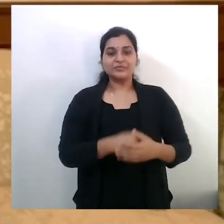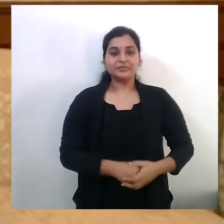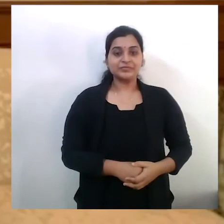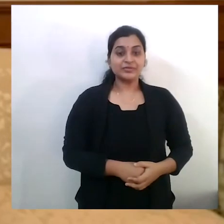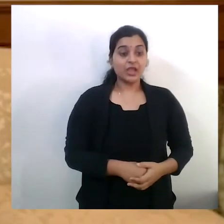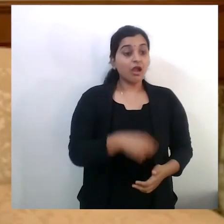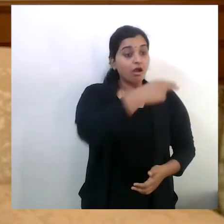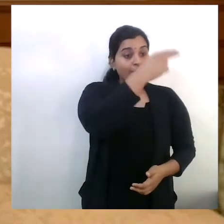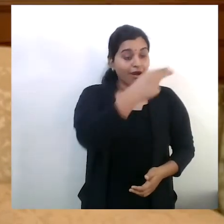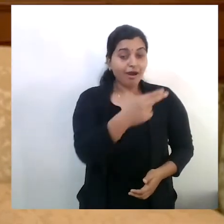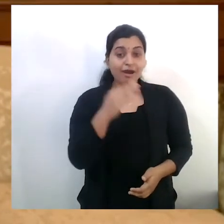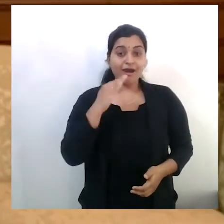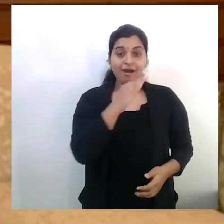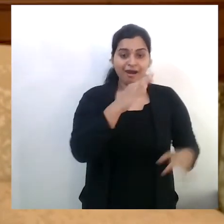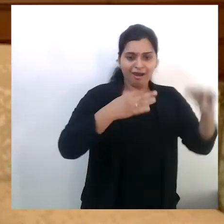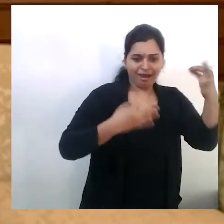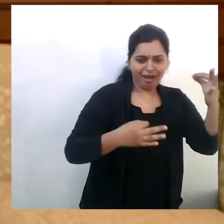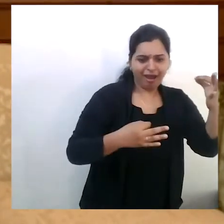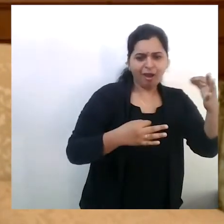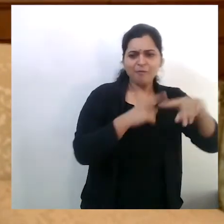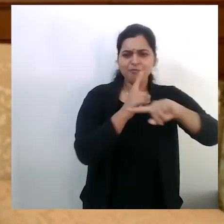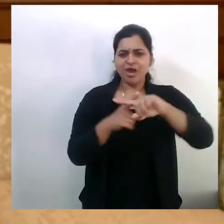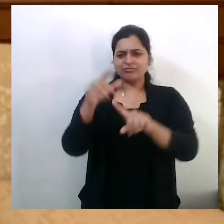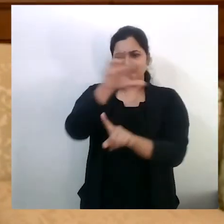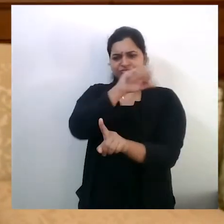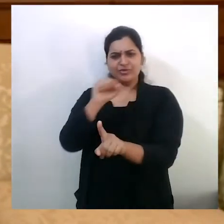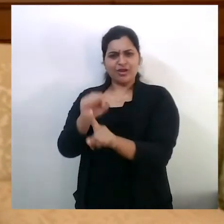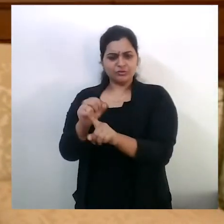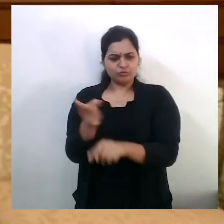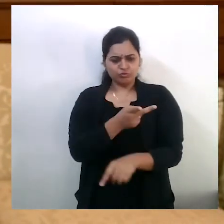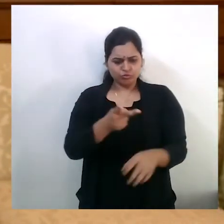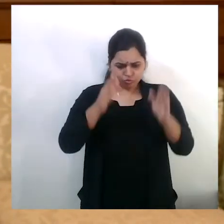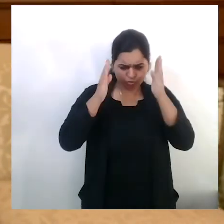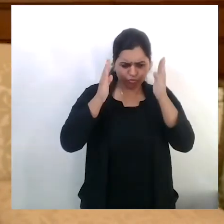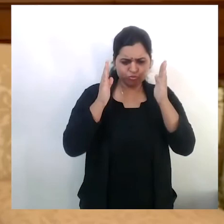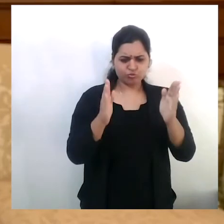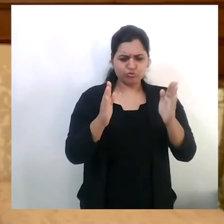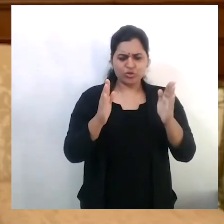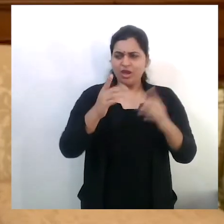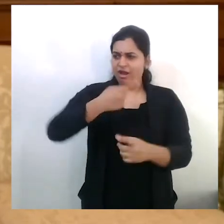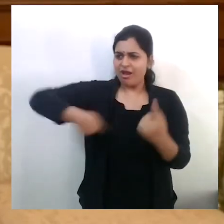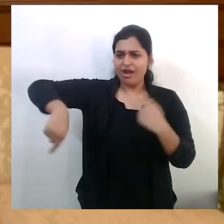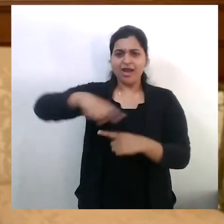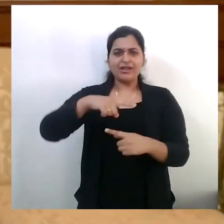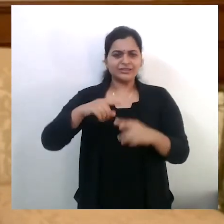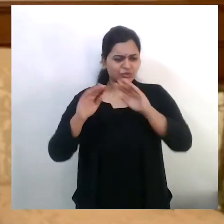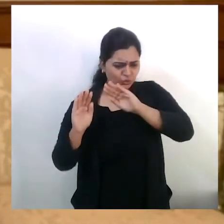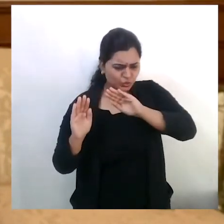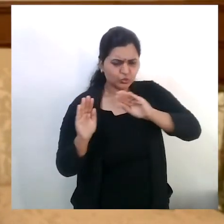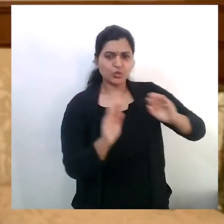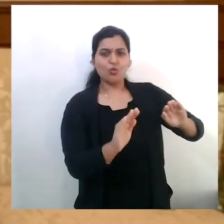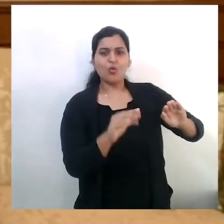general are an area which need attention and support from all well-thinking